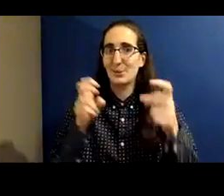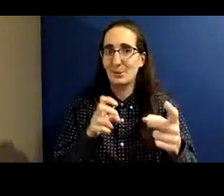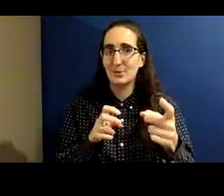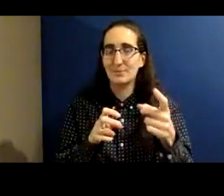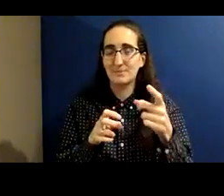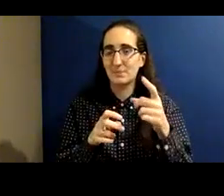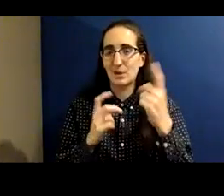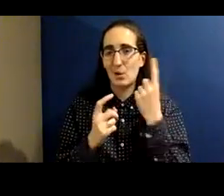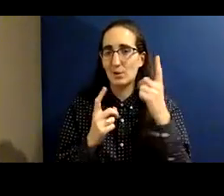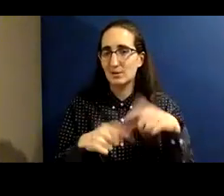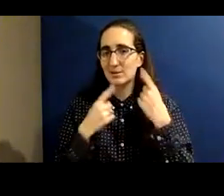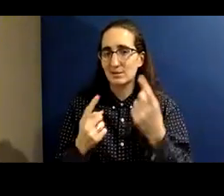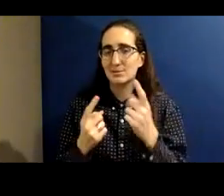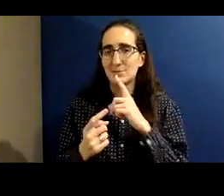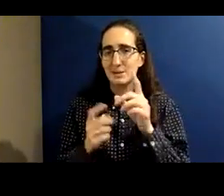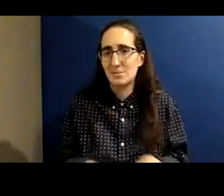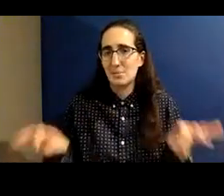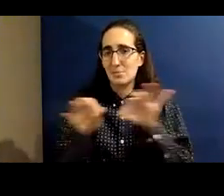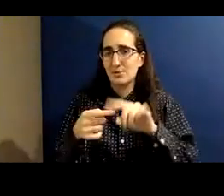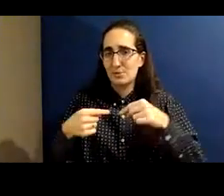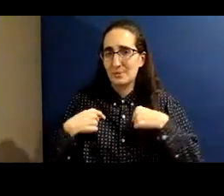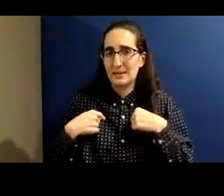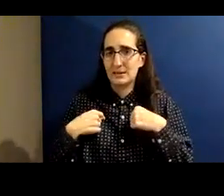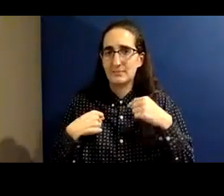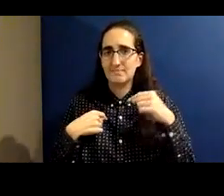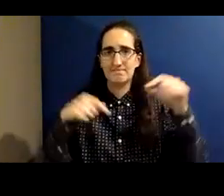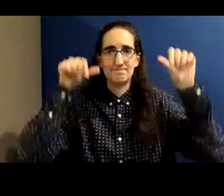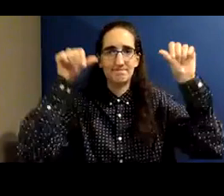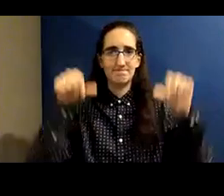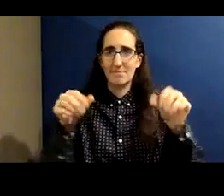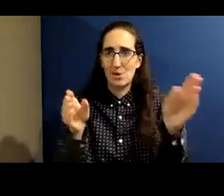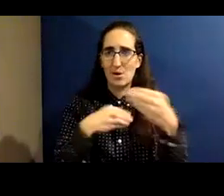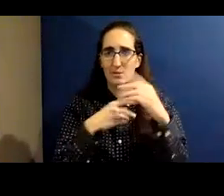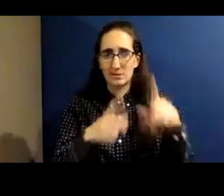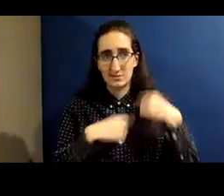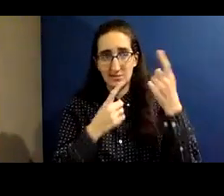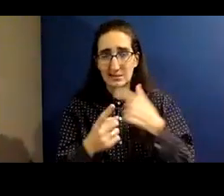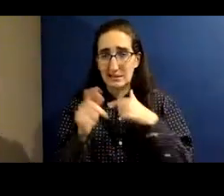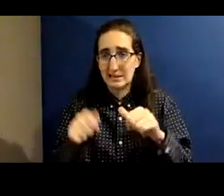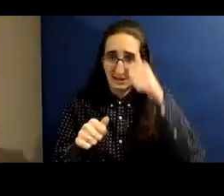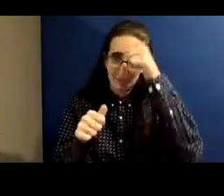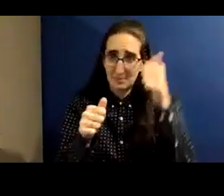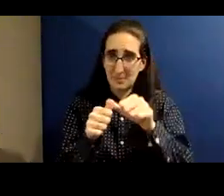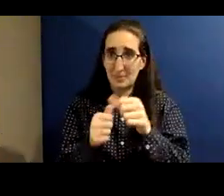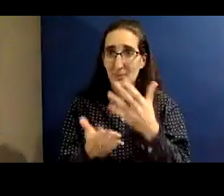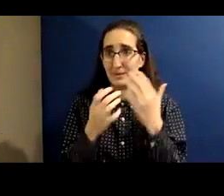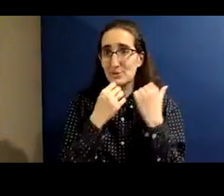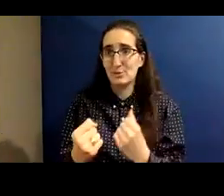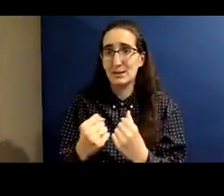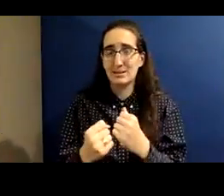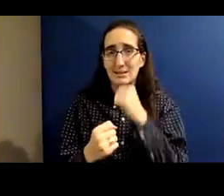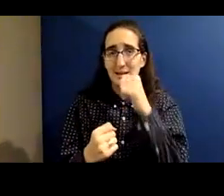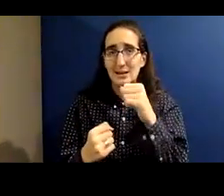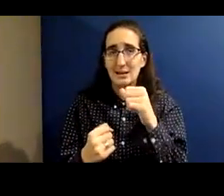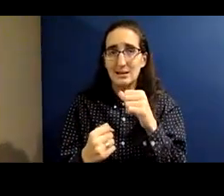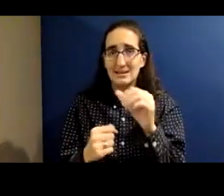that has always been really important to me. I've had it hanging in my office for as long as I can remember, that perhaps strength doesn't reside in